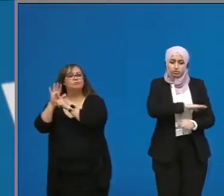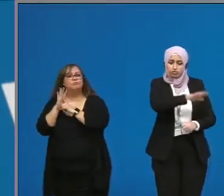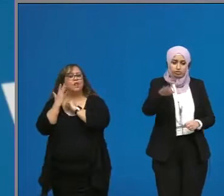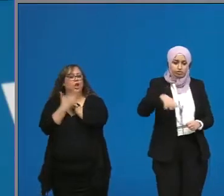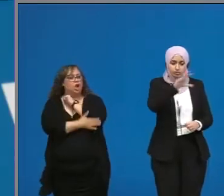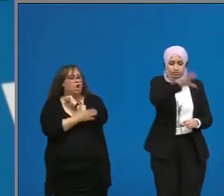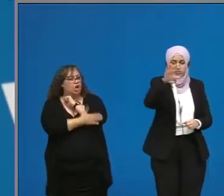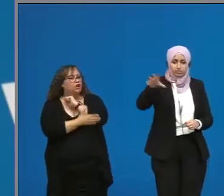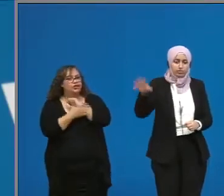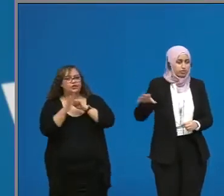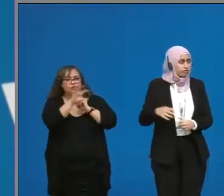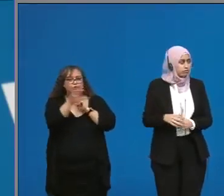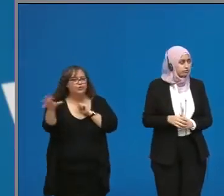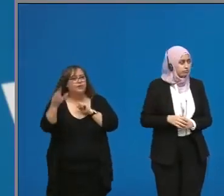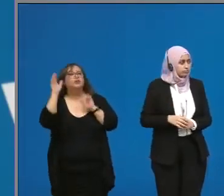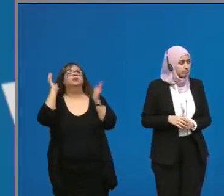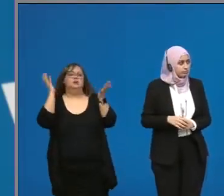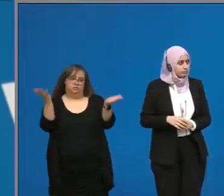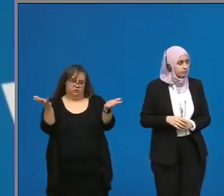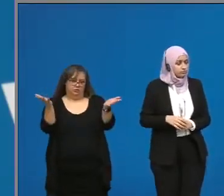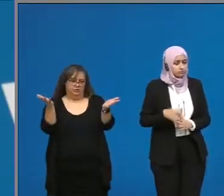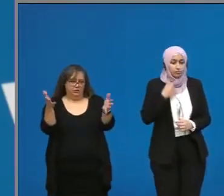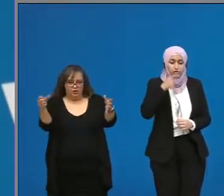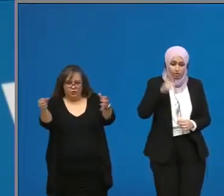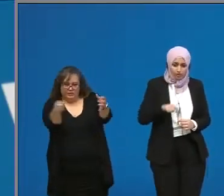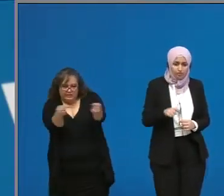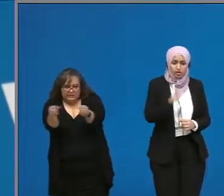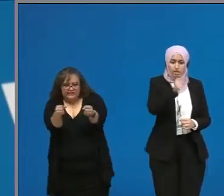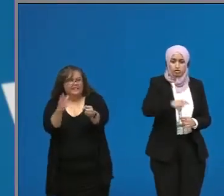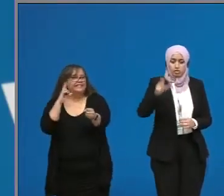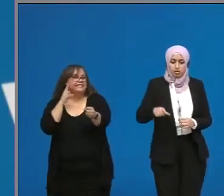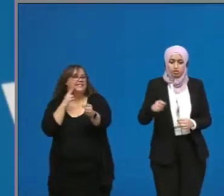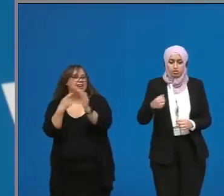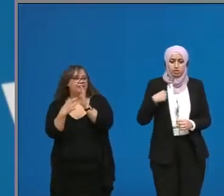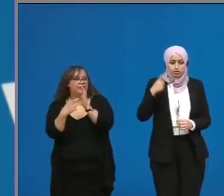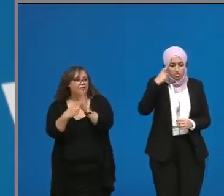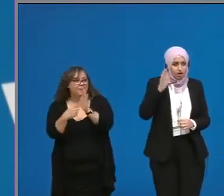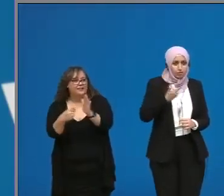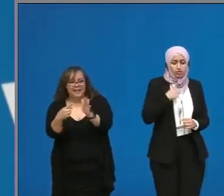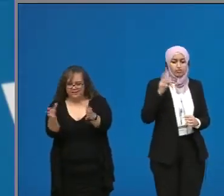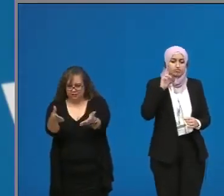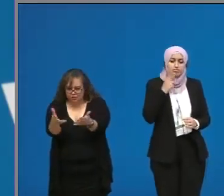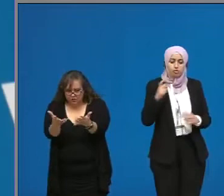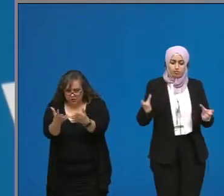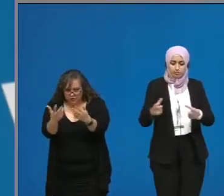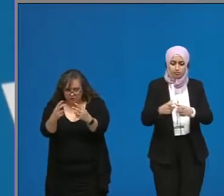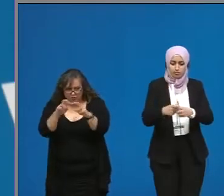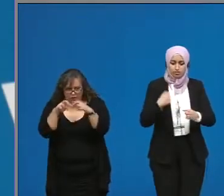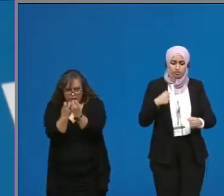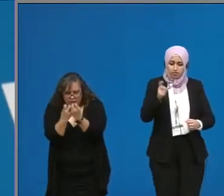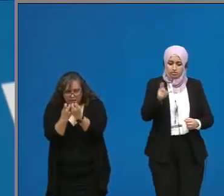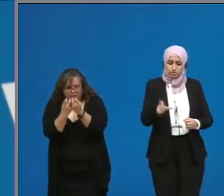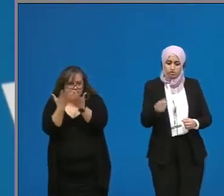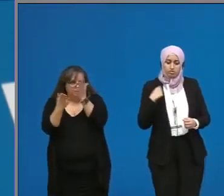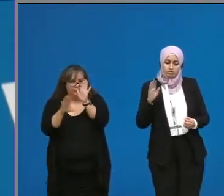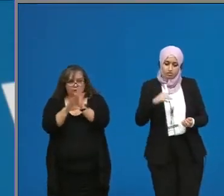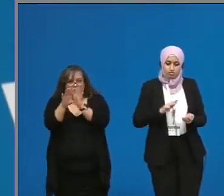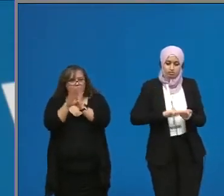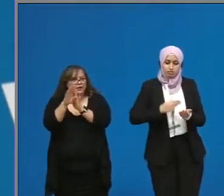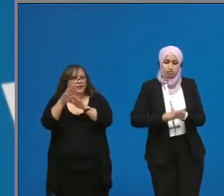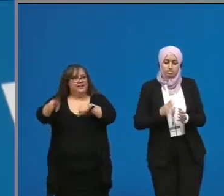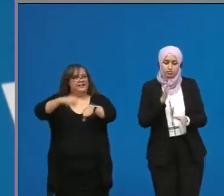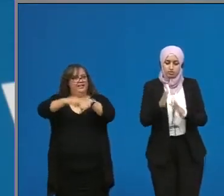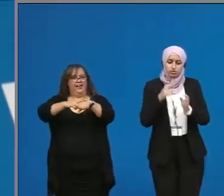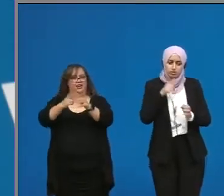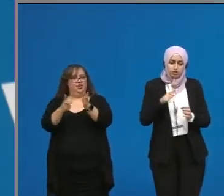representatives of these different deaf communities in one place to sit together and trying to come up with a national dictionary, which